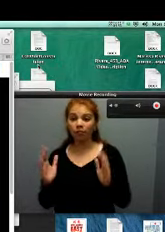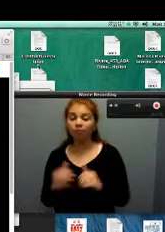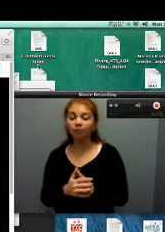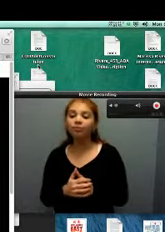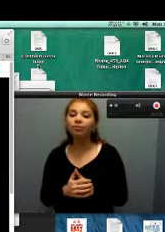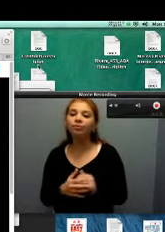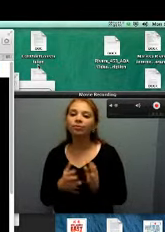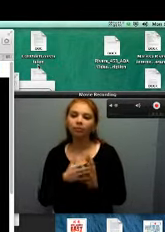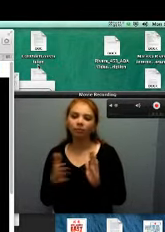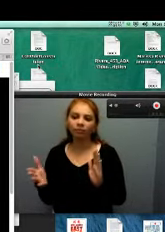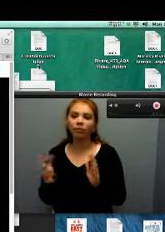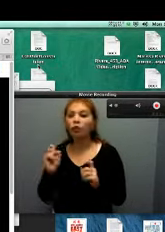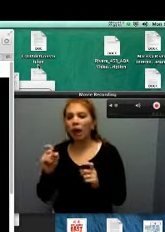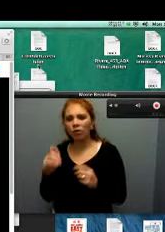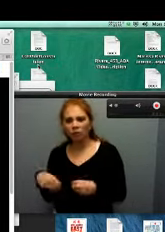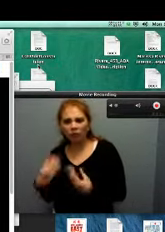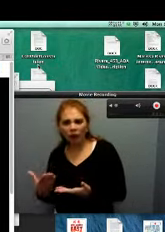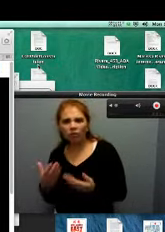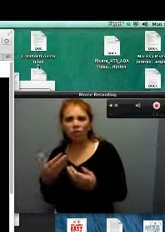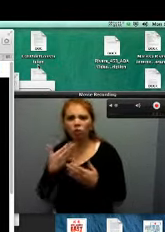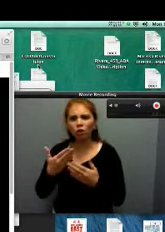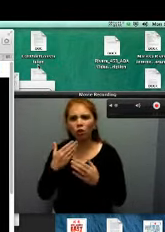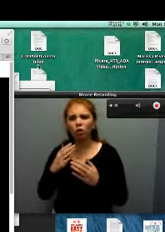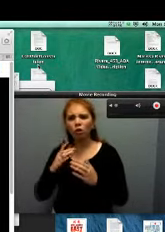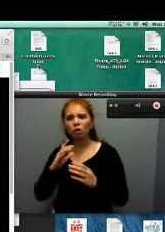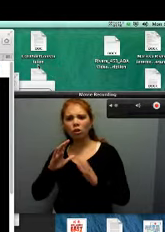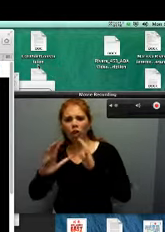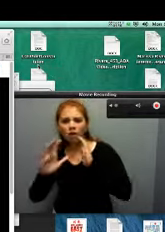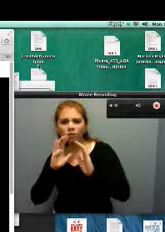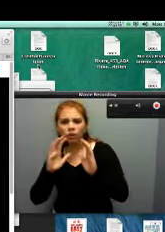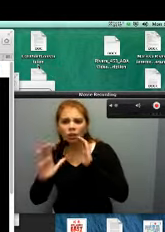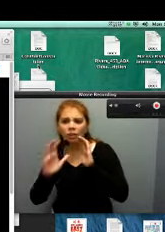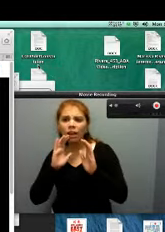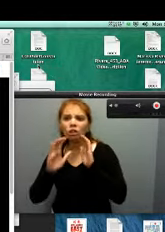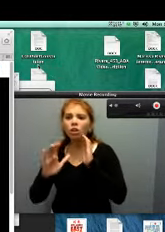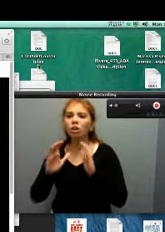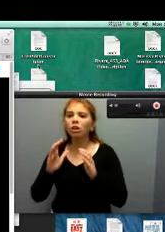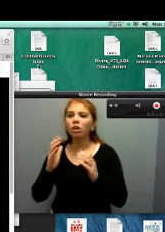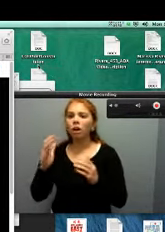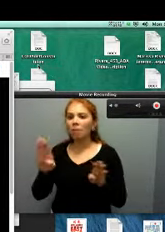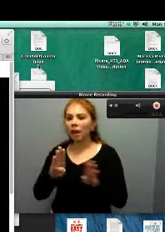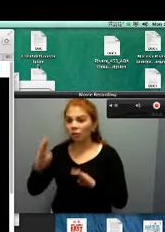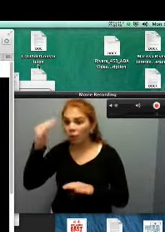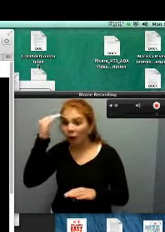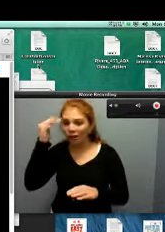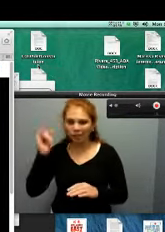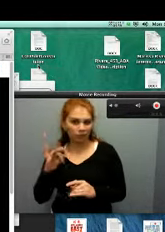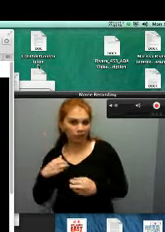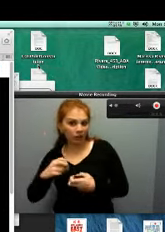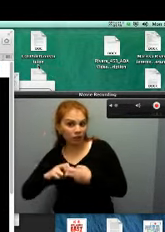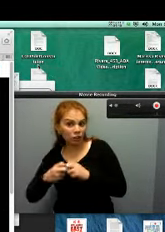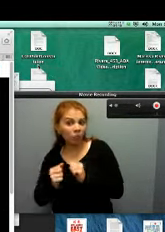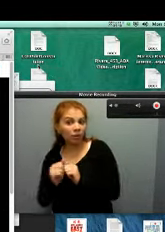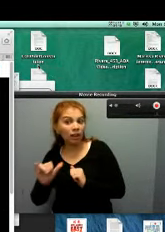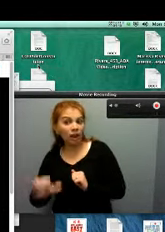So you're going to provide them through conversation, behavioral awareness, if there's issues with